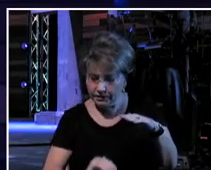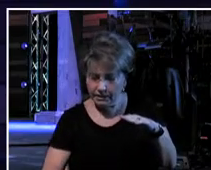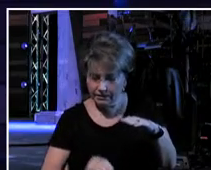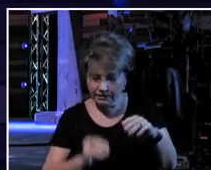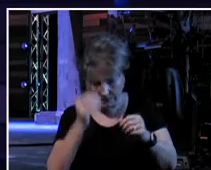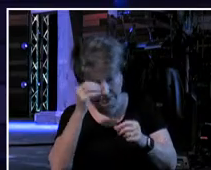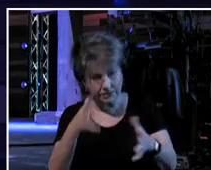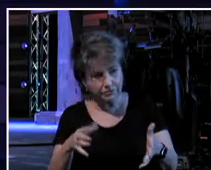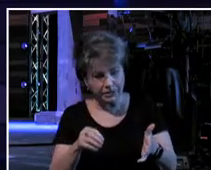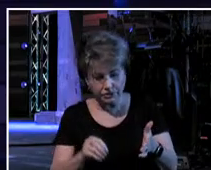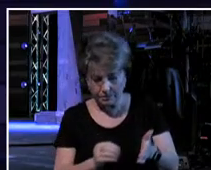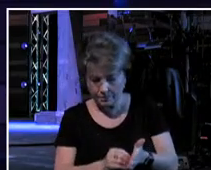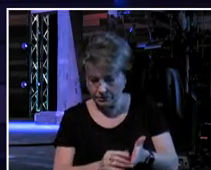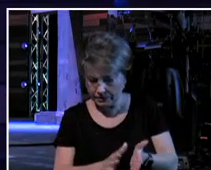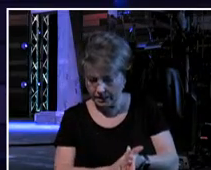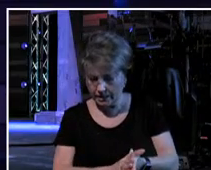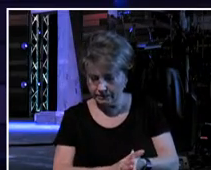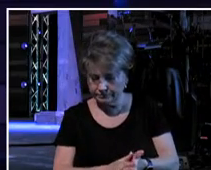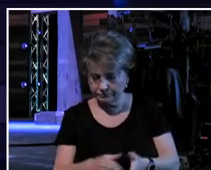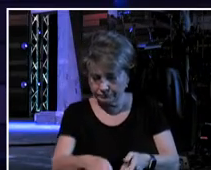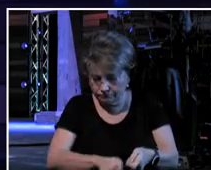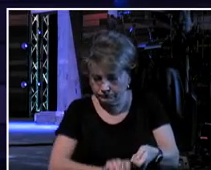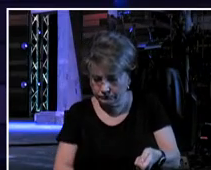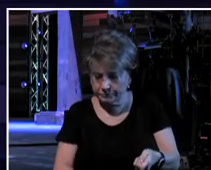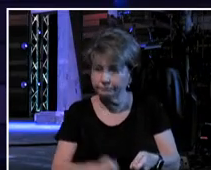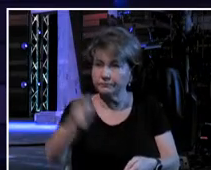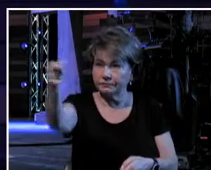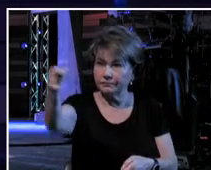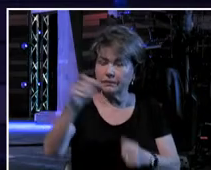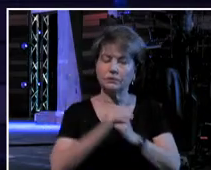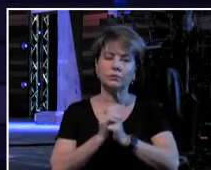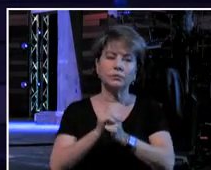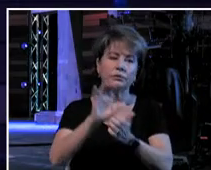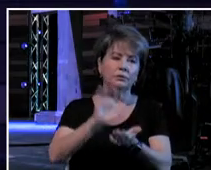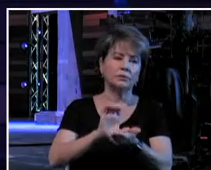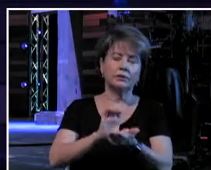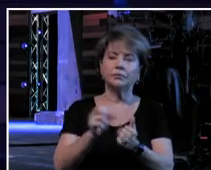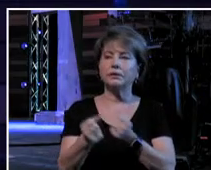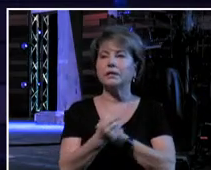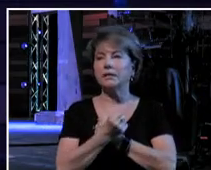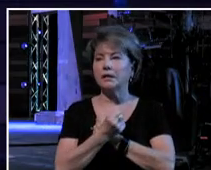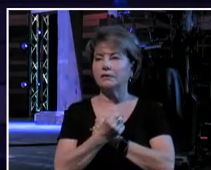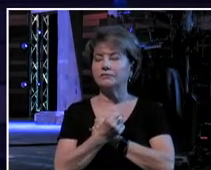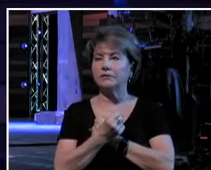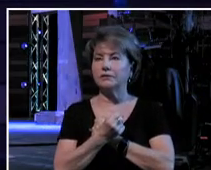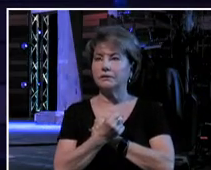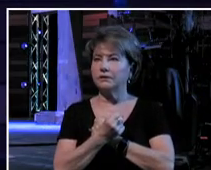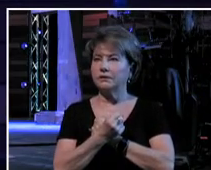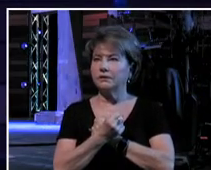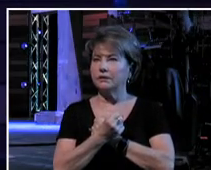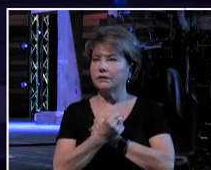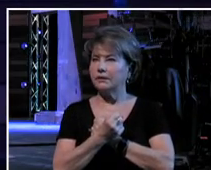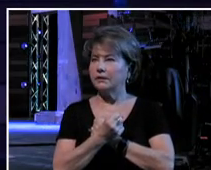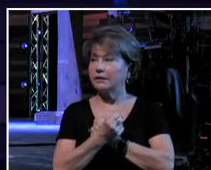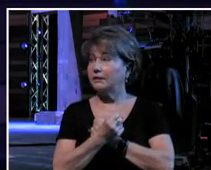information. If you would take that and fill it out and stop by the worship center, we would love the worship center.